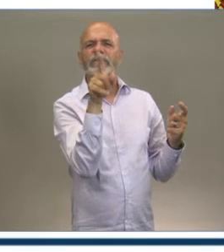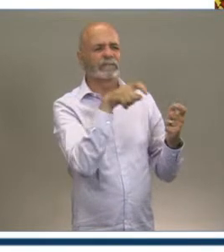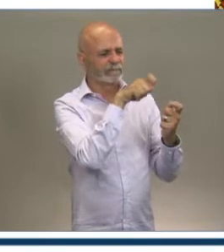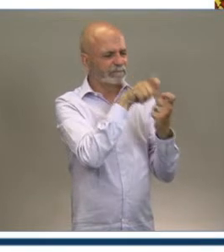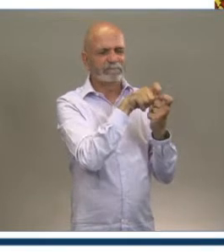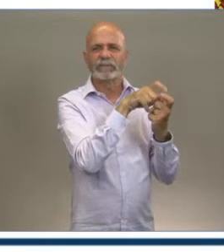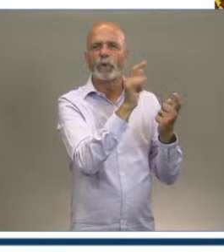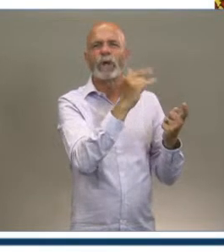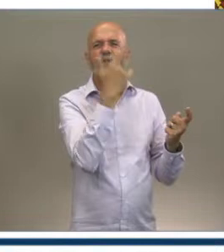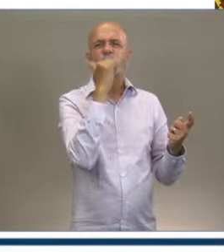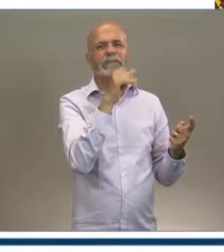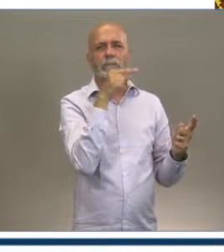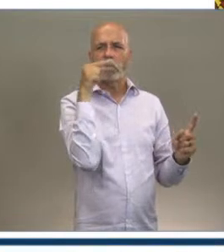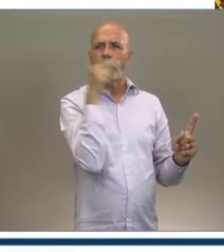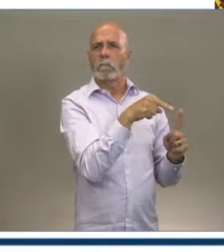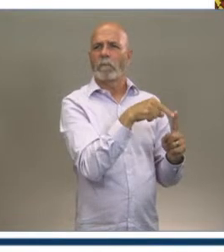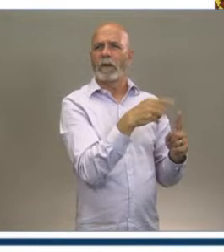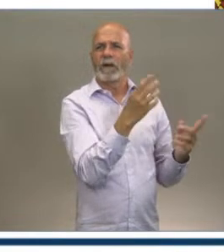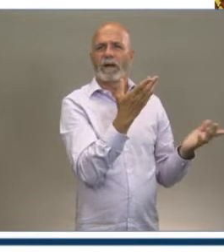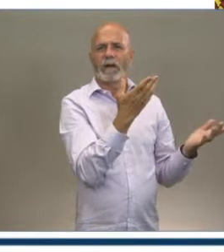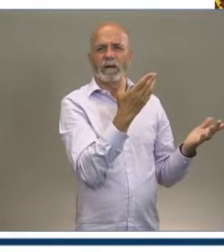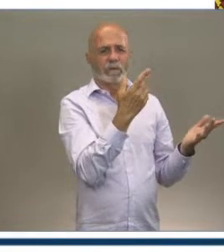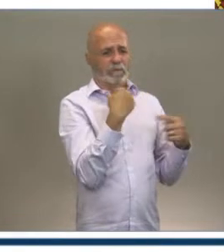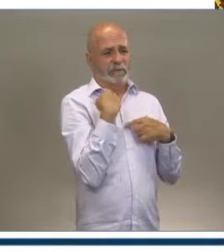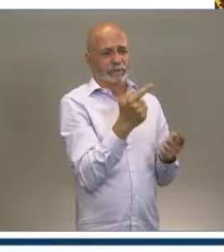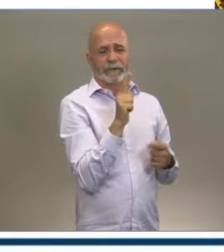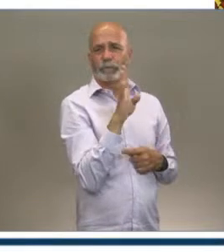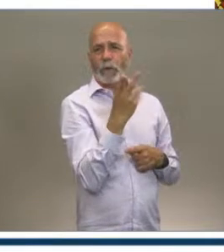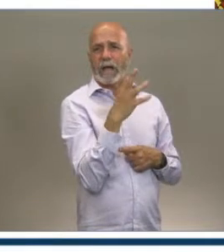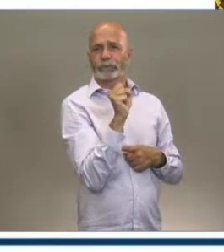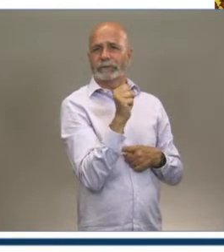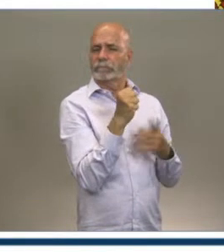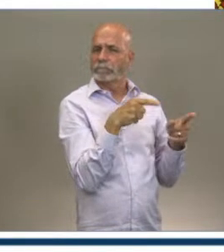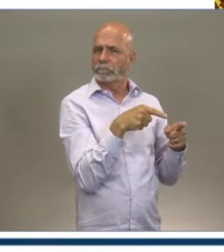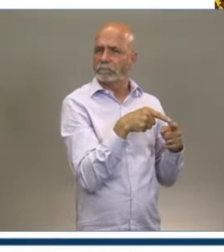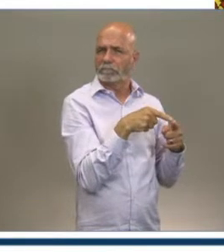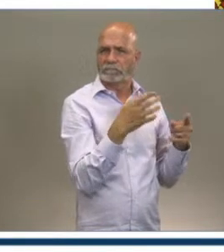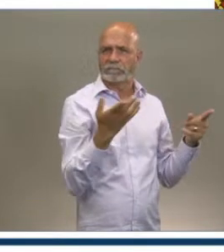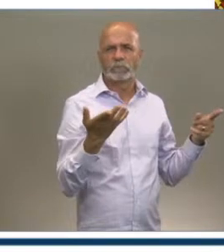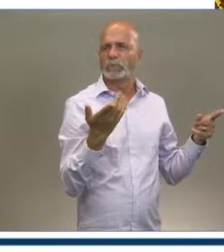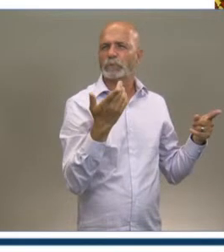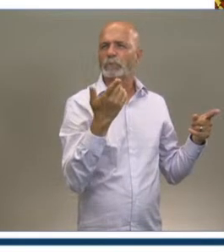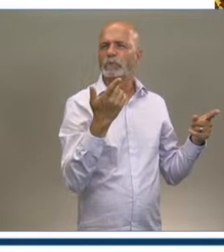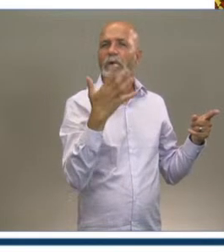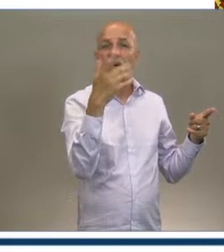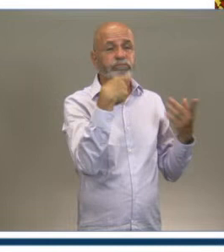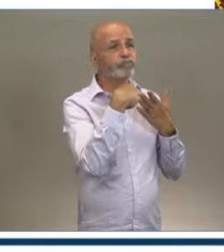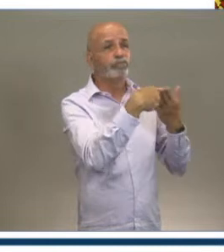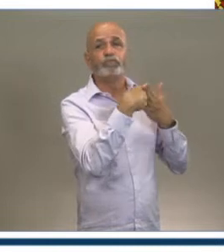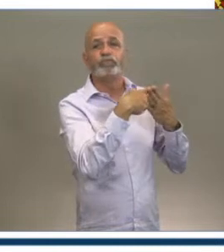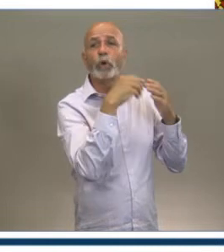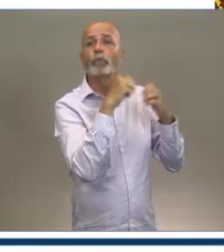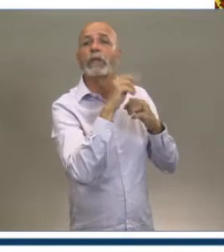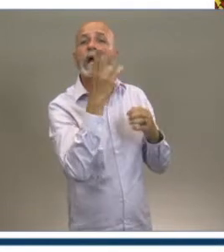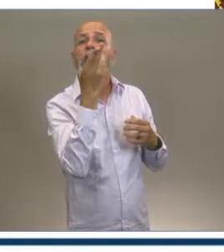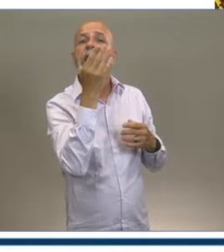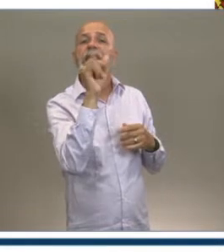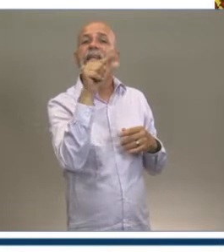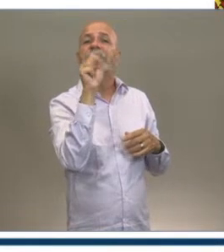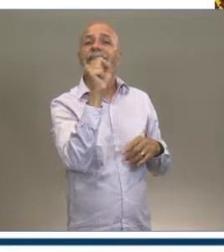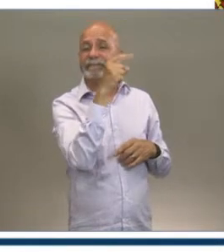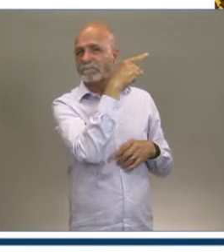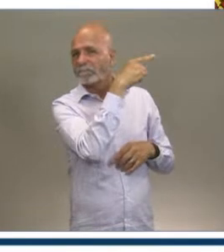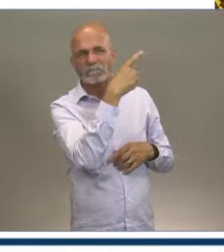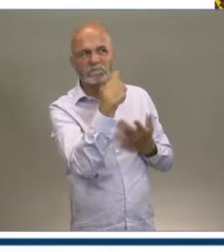learned within the last 24 hours. And I'm also wondering if you can tell us about what your communication is like with Premier Higgs. Yeah, so it